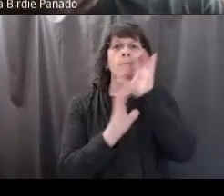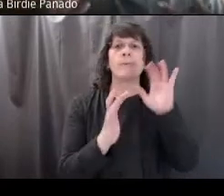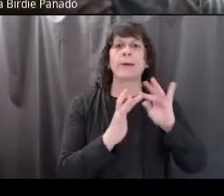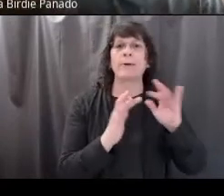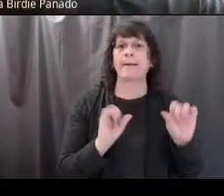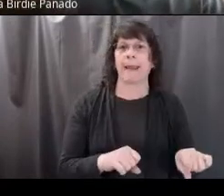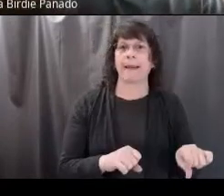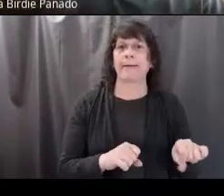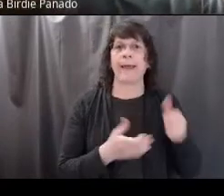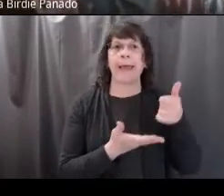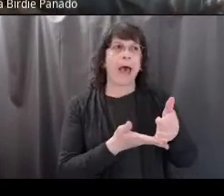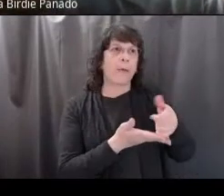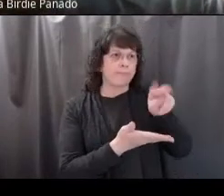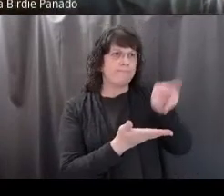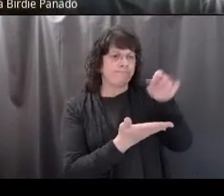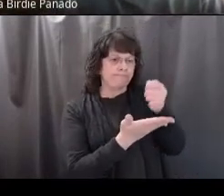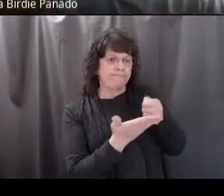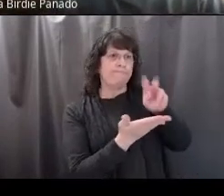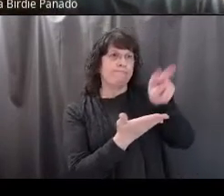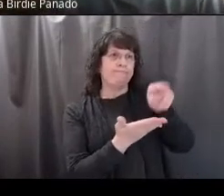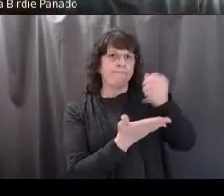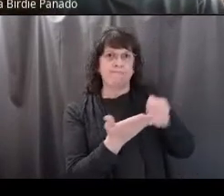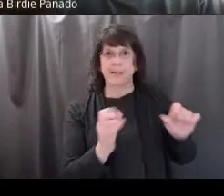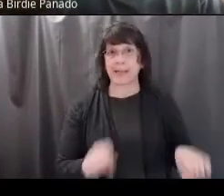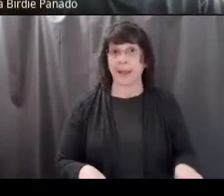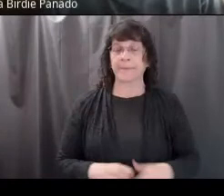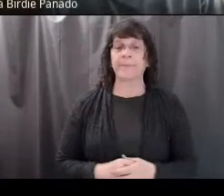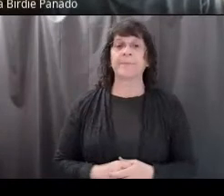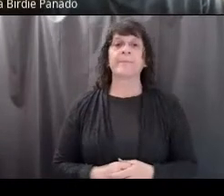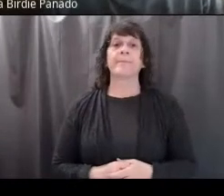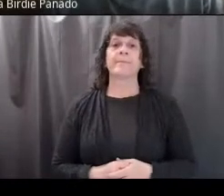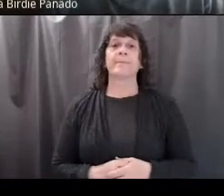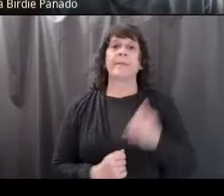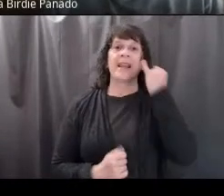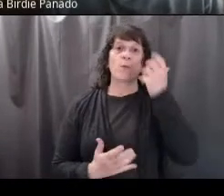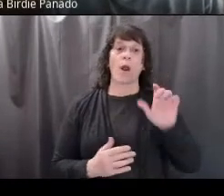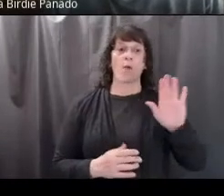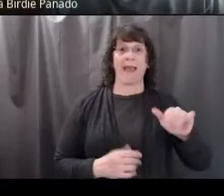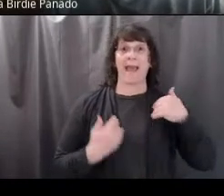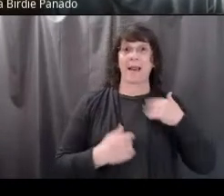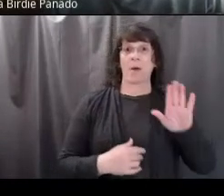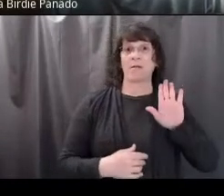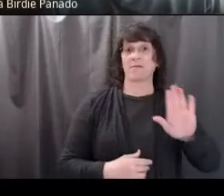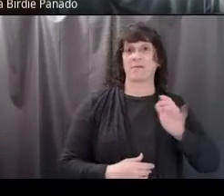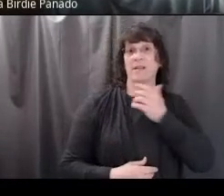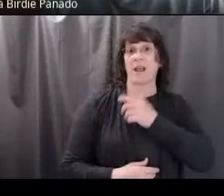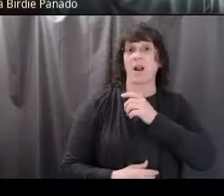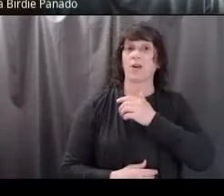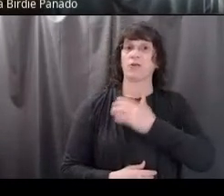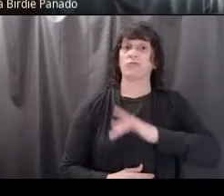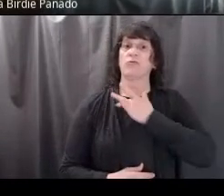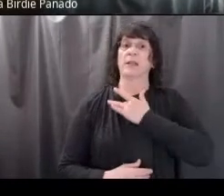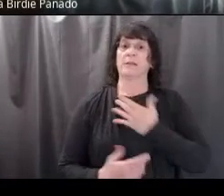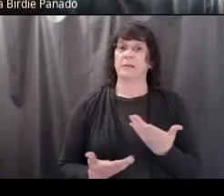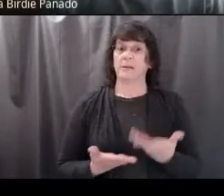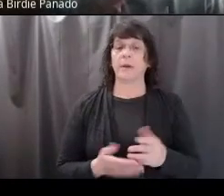some refreshing on some certain traits of that animal. But while you are thinking of your favorite